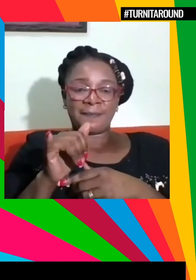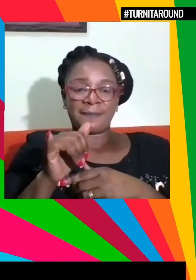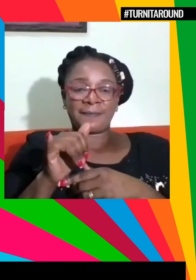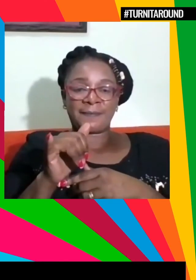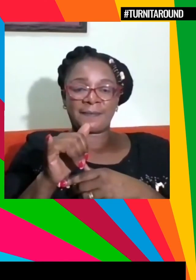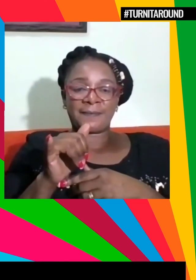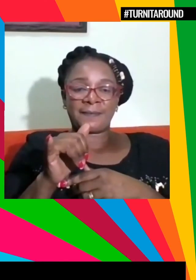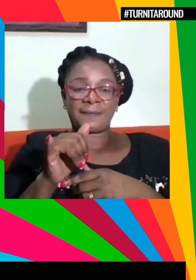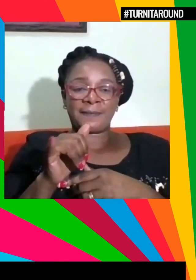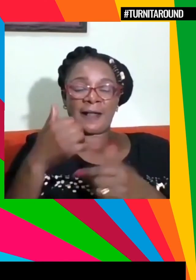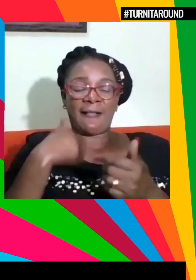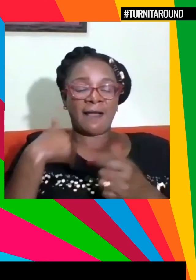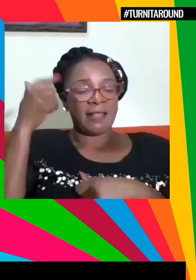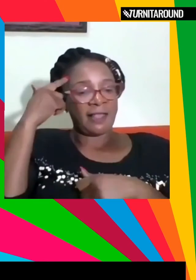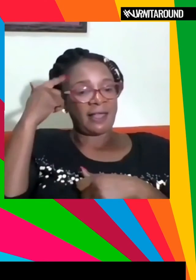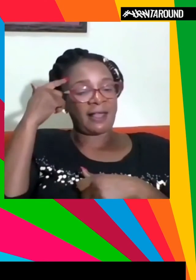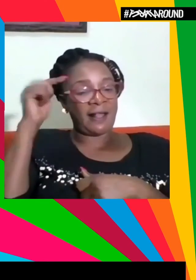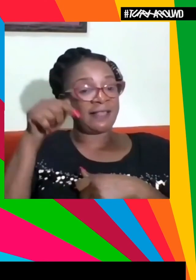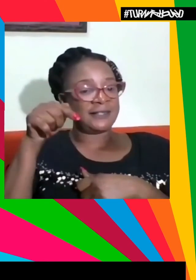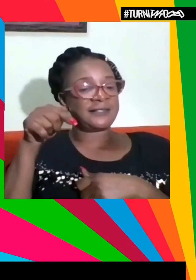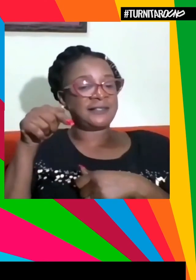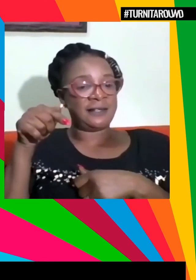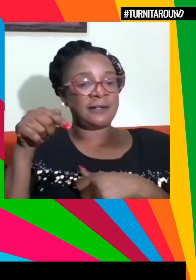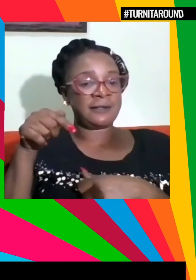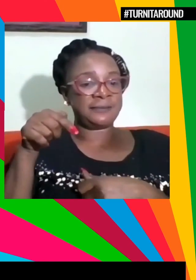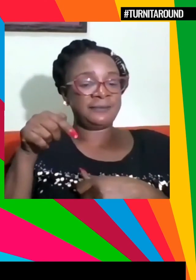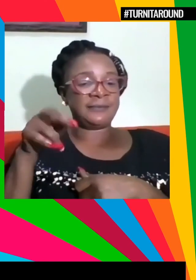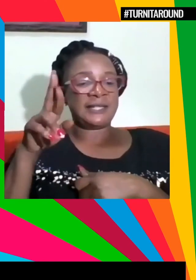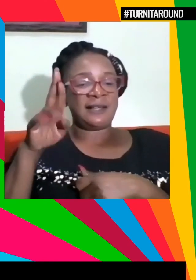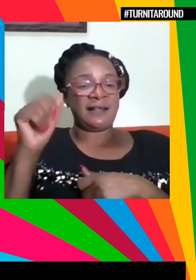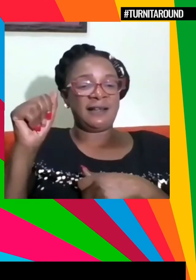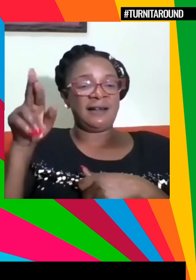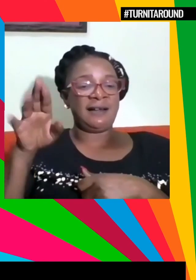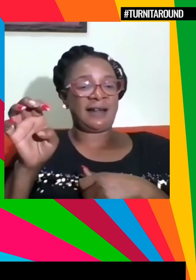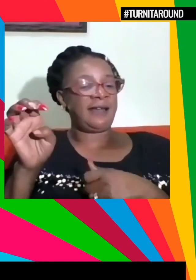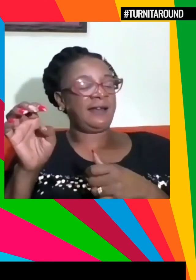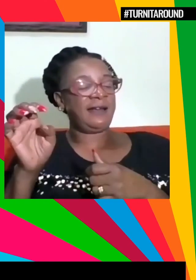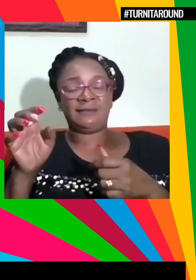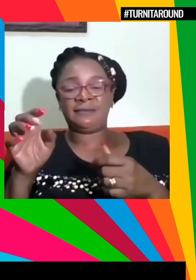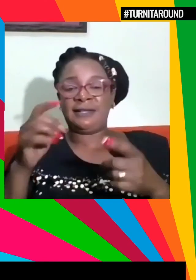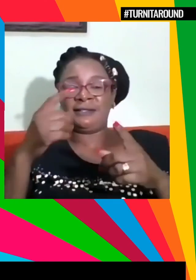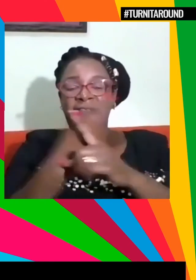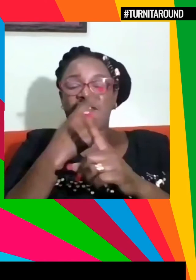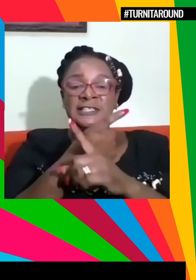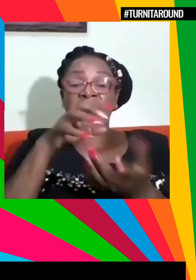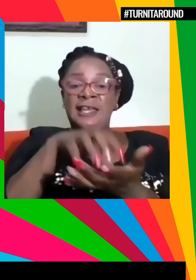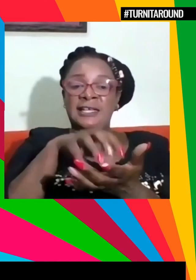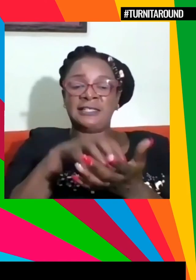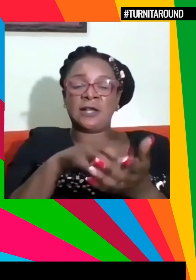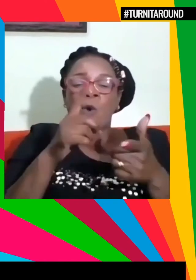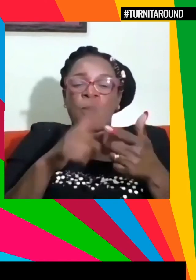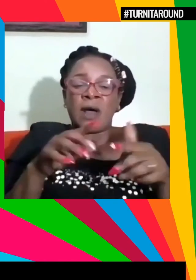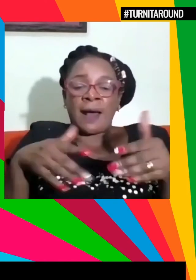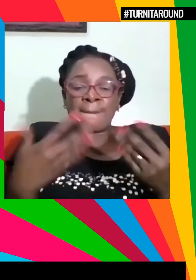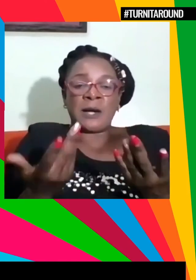I think this is pretty, you know, rare in many cases in consortiums like this, but what is it about